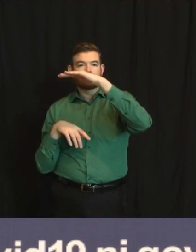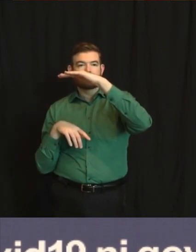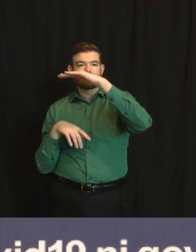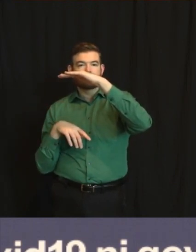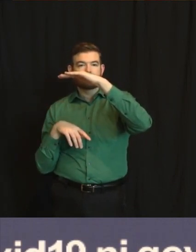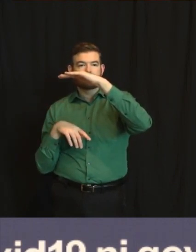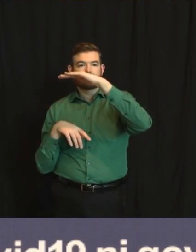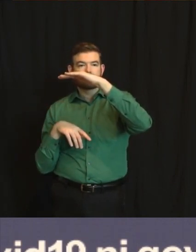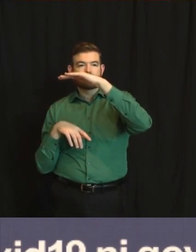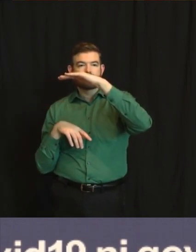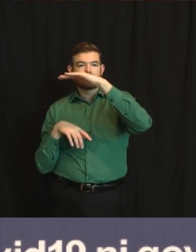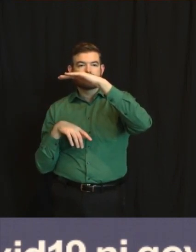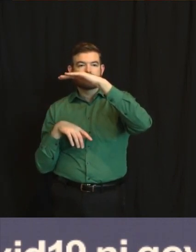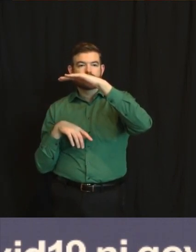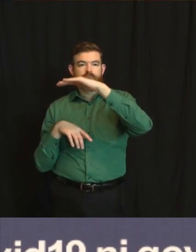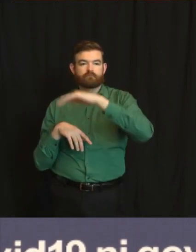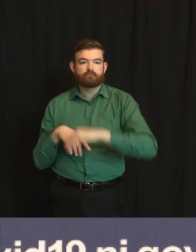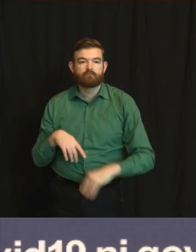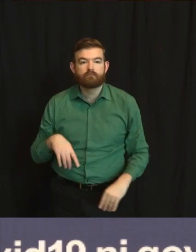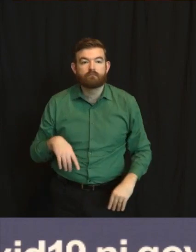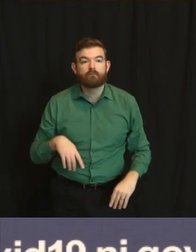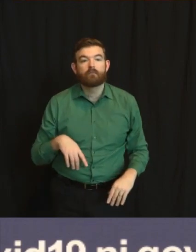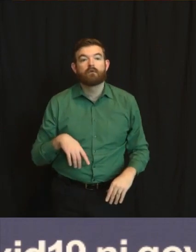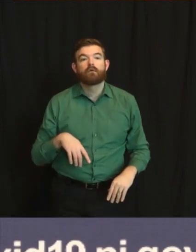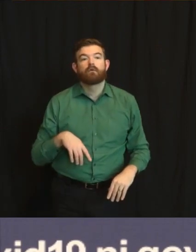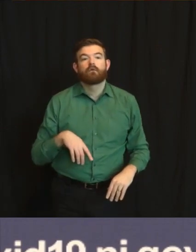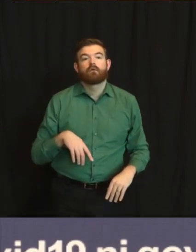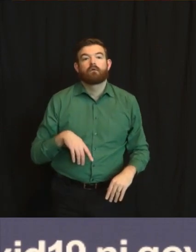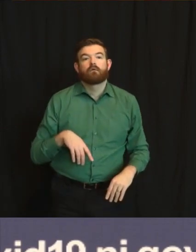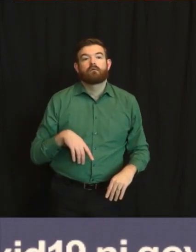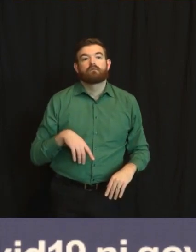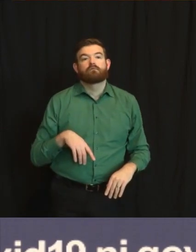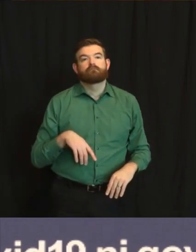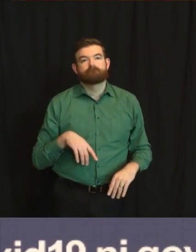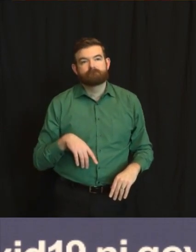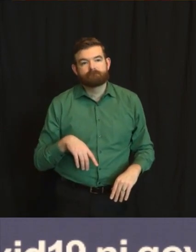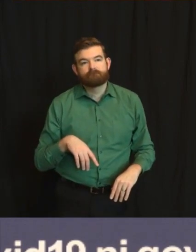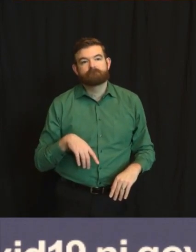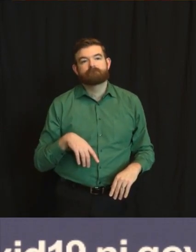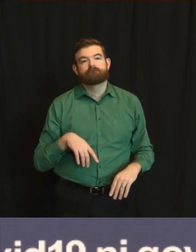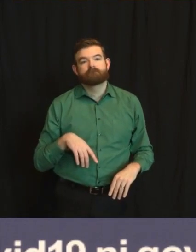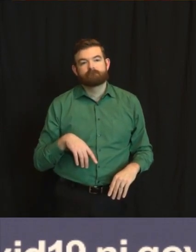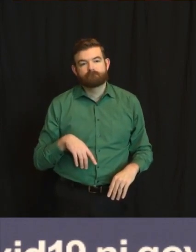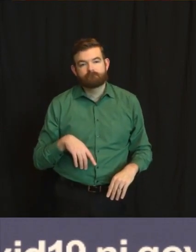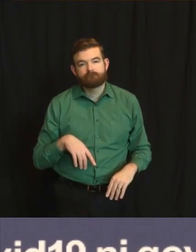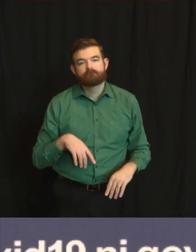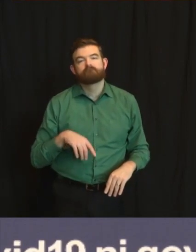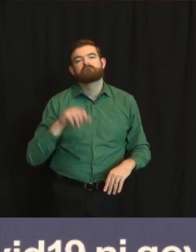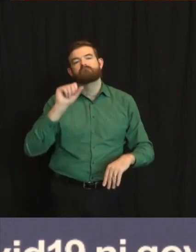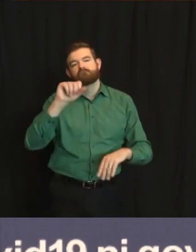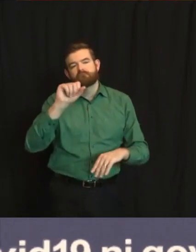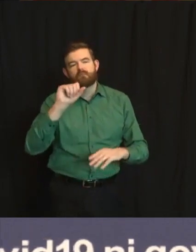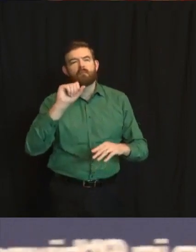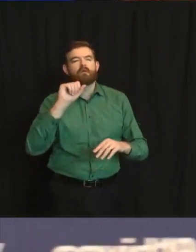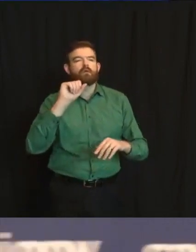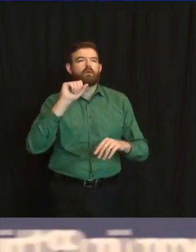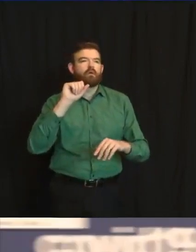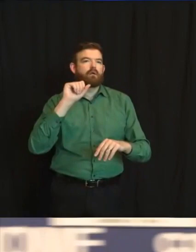had a better than average performance. I've now exceeded my complete capabilities on this and turn things over to Judy and